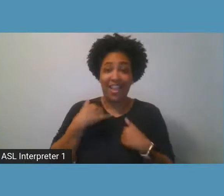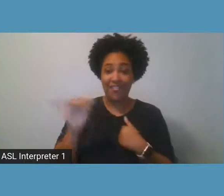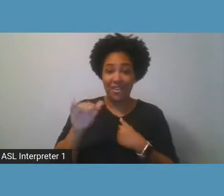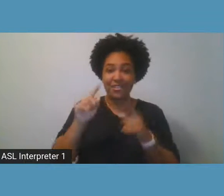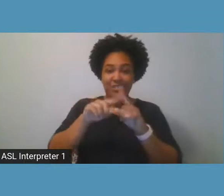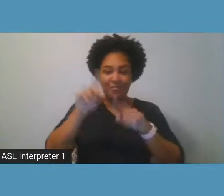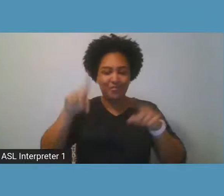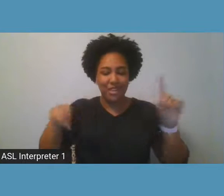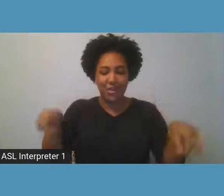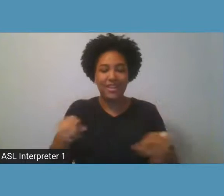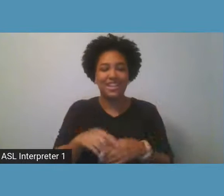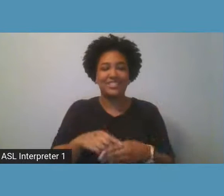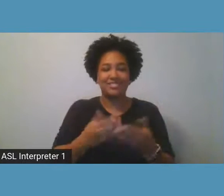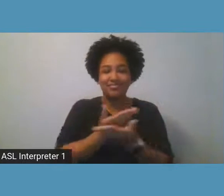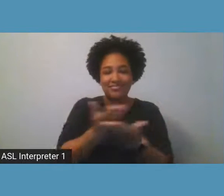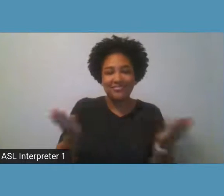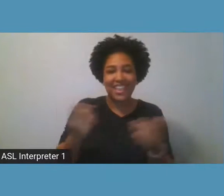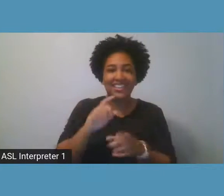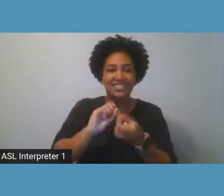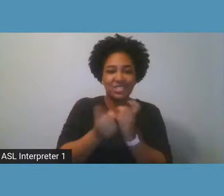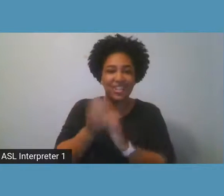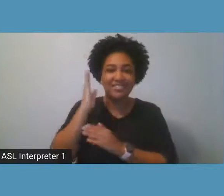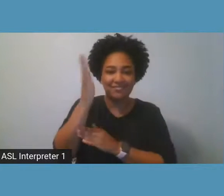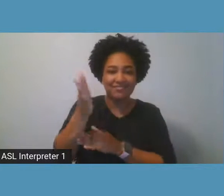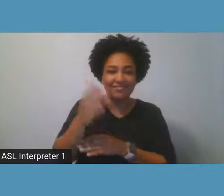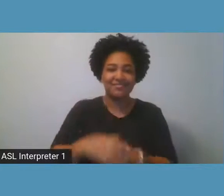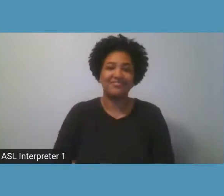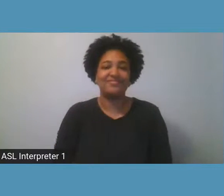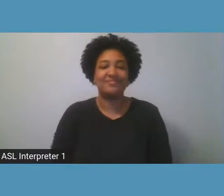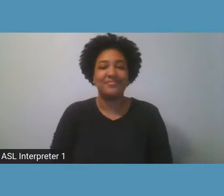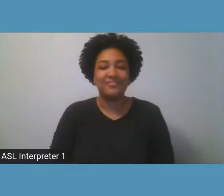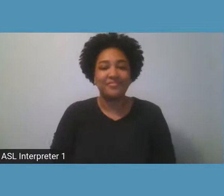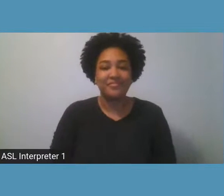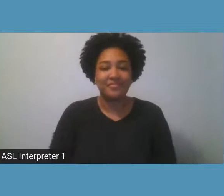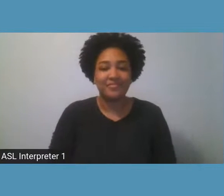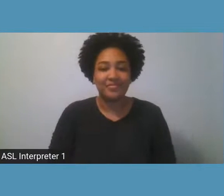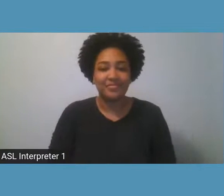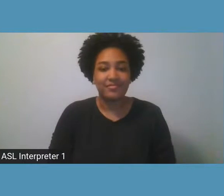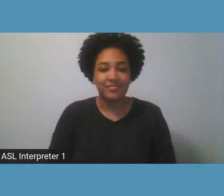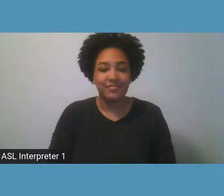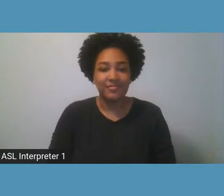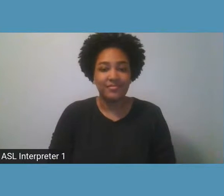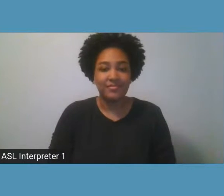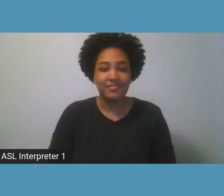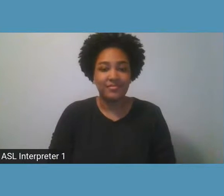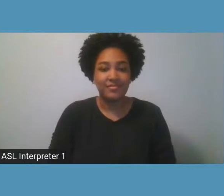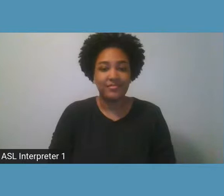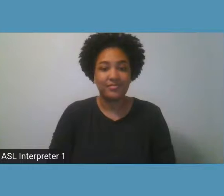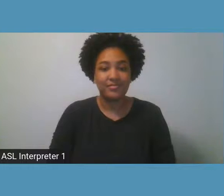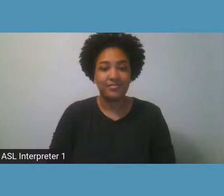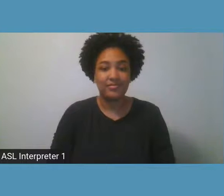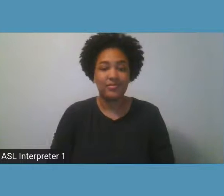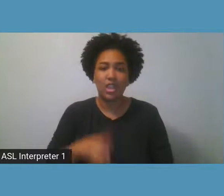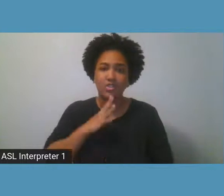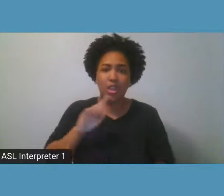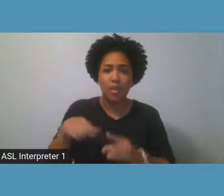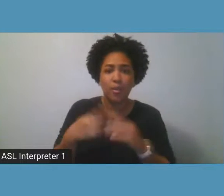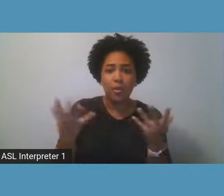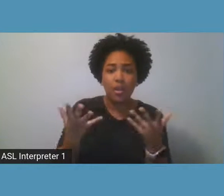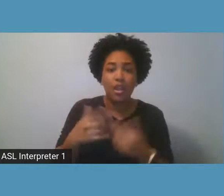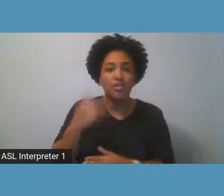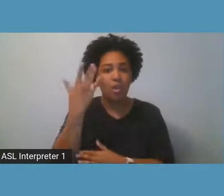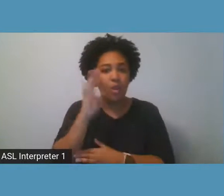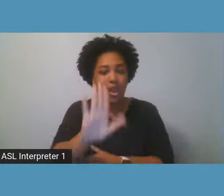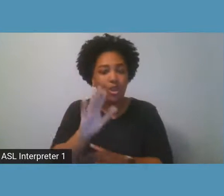will address the why and who of collections digitization projects, including why your project matters and to whom,